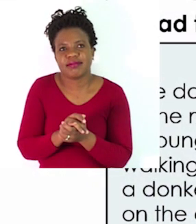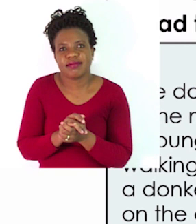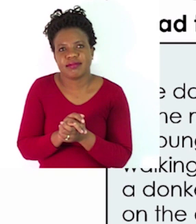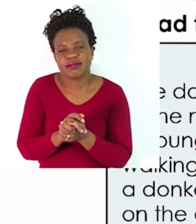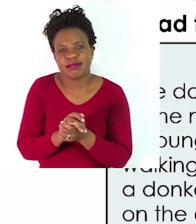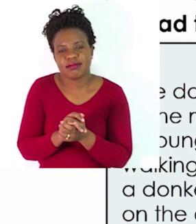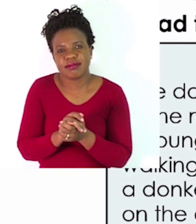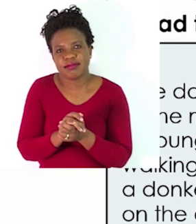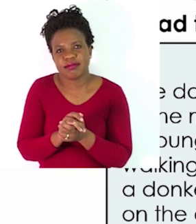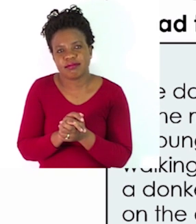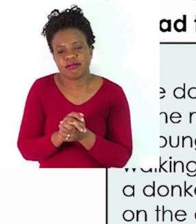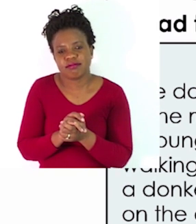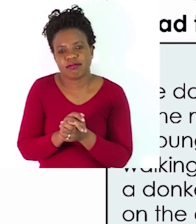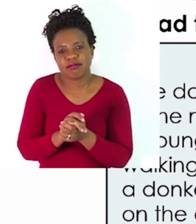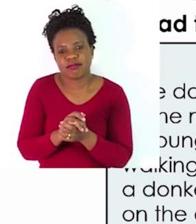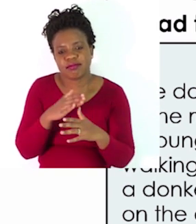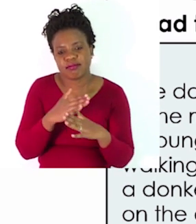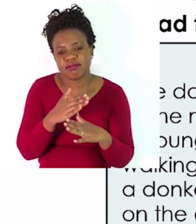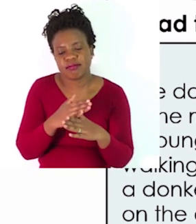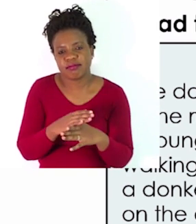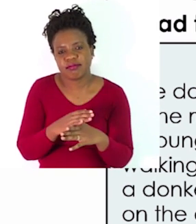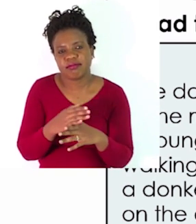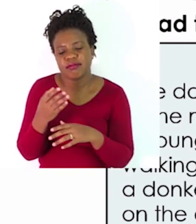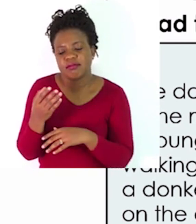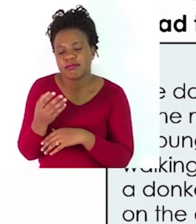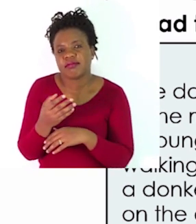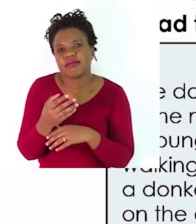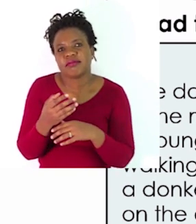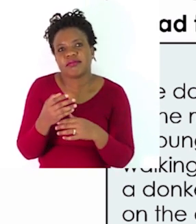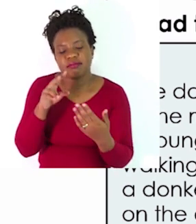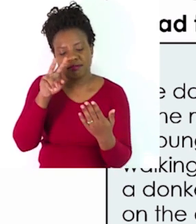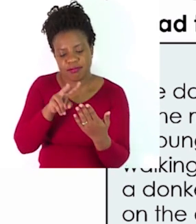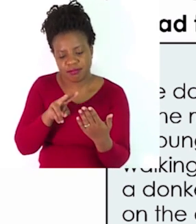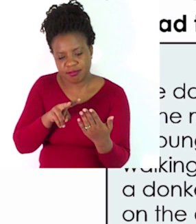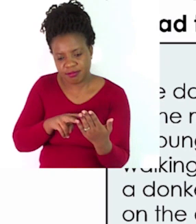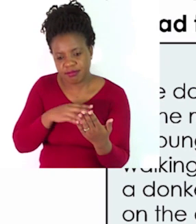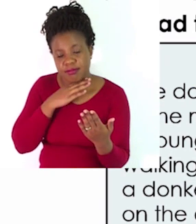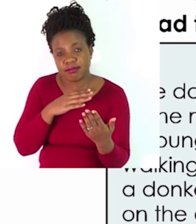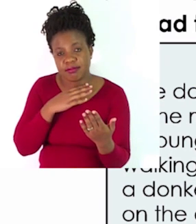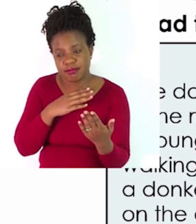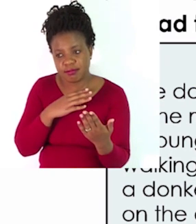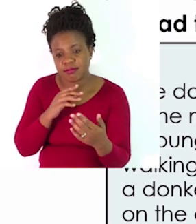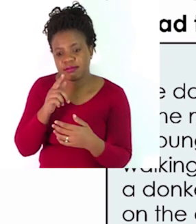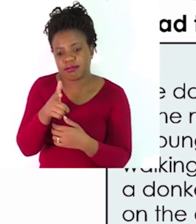Last but not least activity there, it says, read the fable and answer the questions that follow.